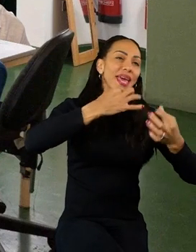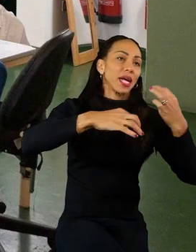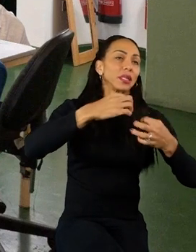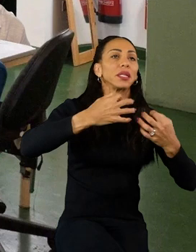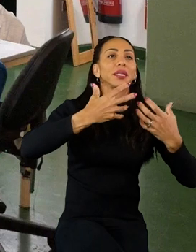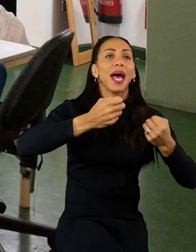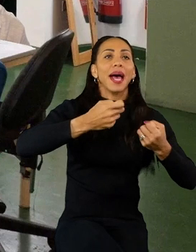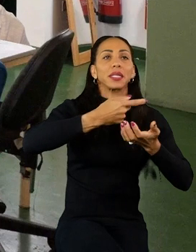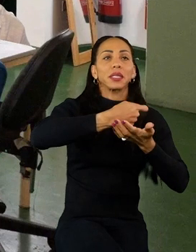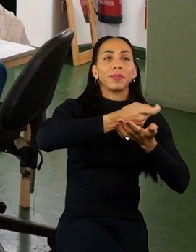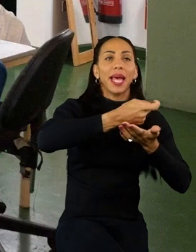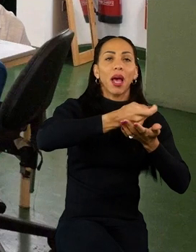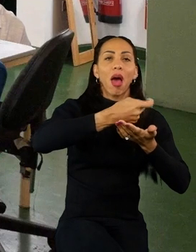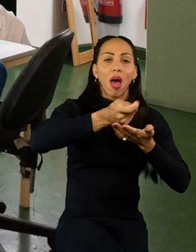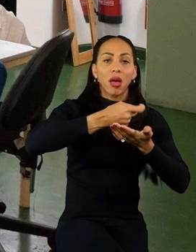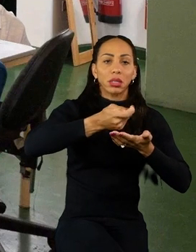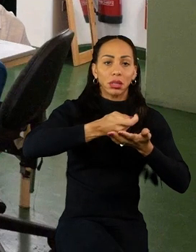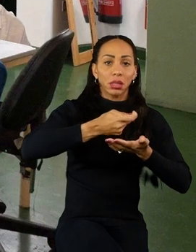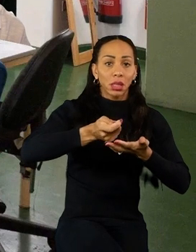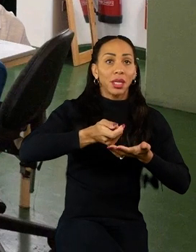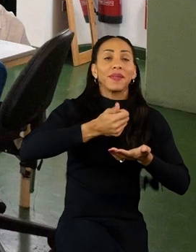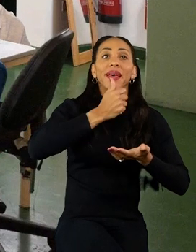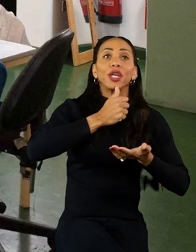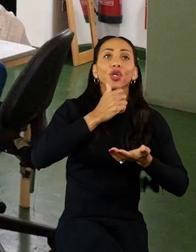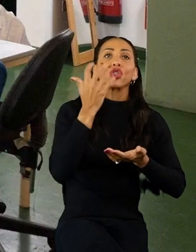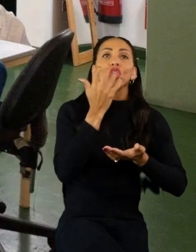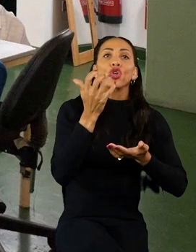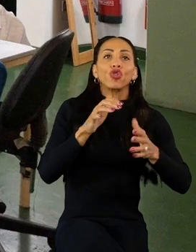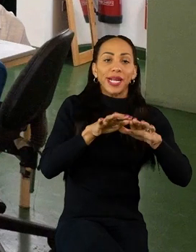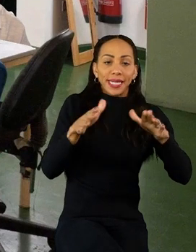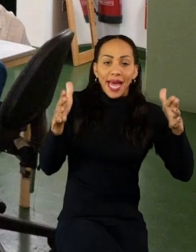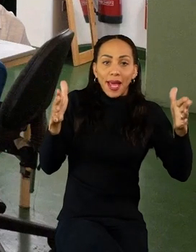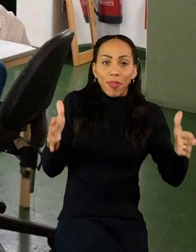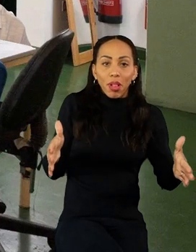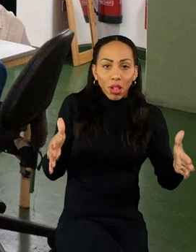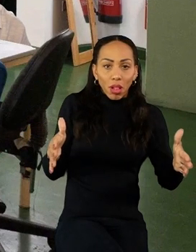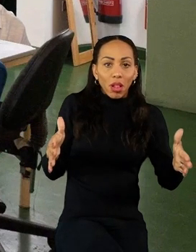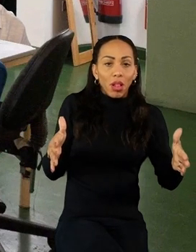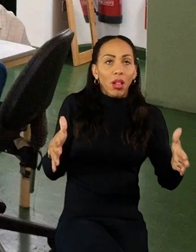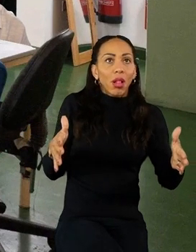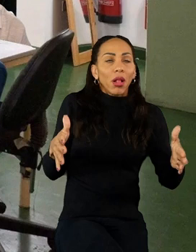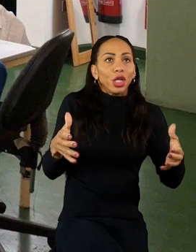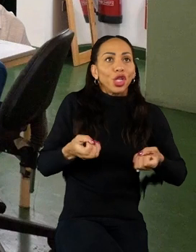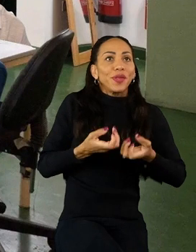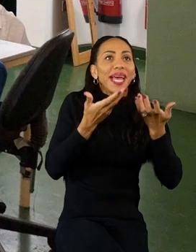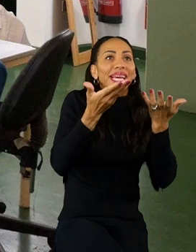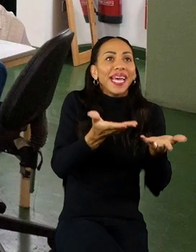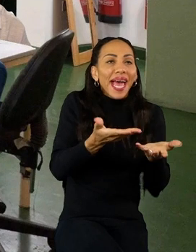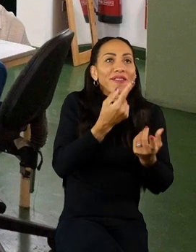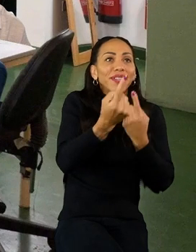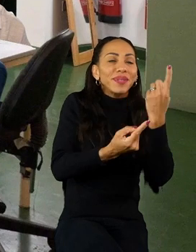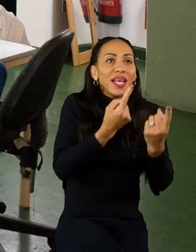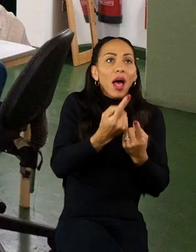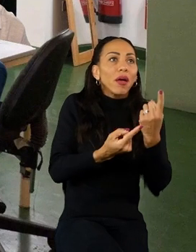physical green tables as well involved in the piece that they used. So it wasn't just backdrops, it was objects. So they really gave themselves a sense